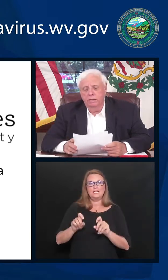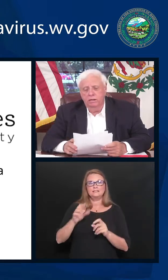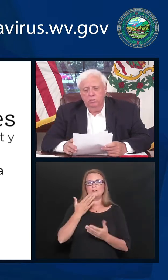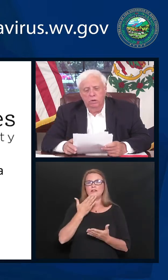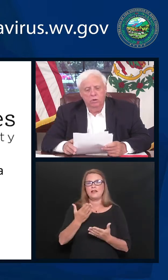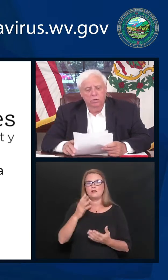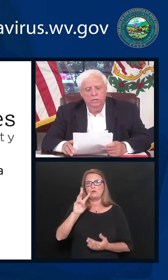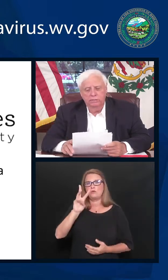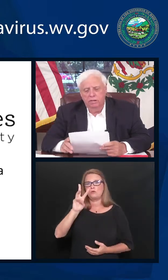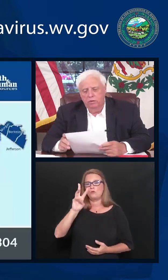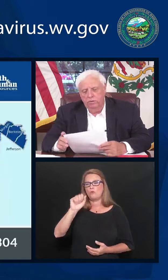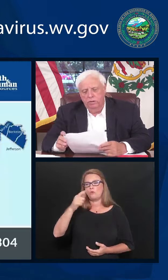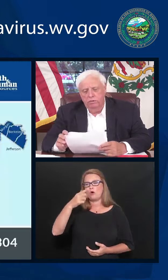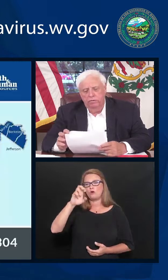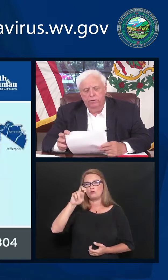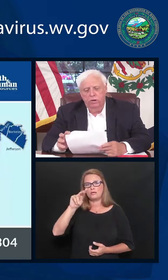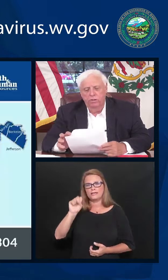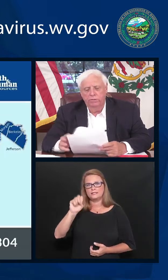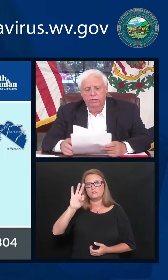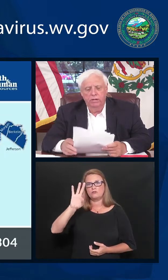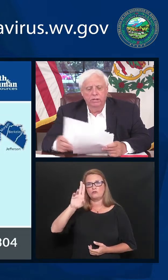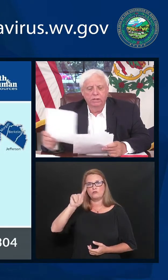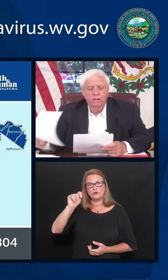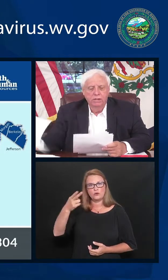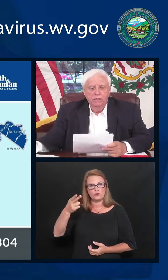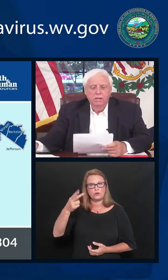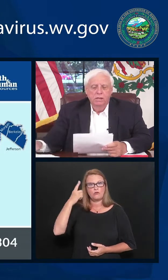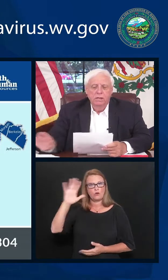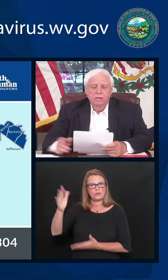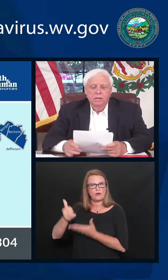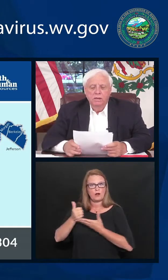thank Walgreens over and over for all they've done.